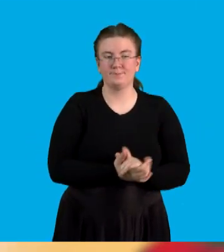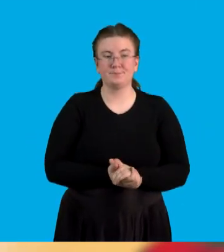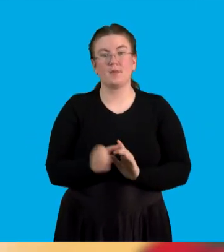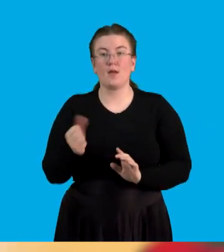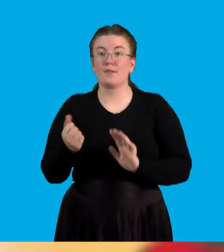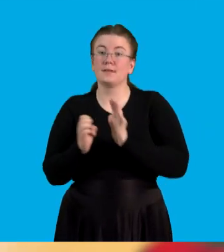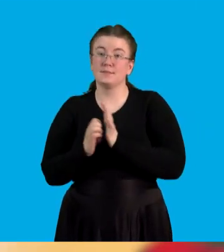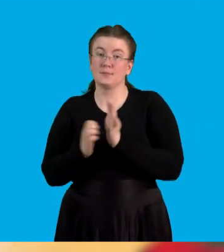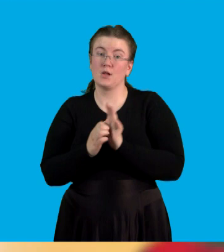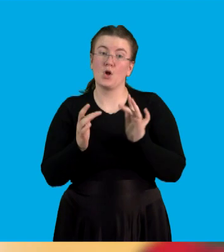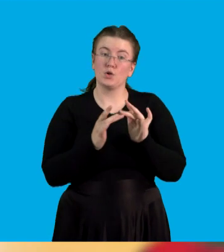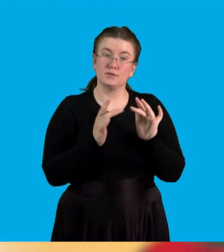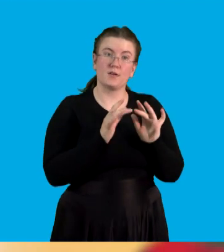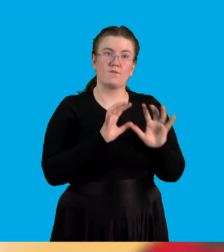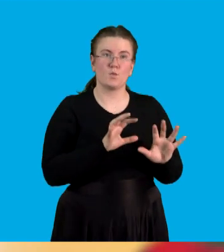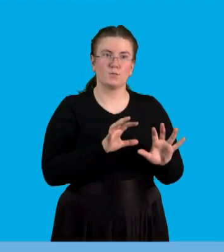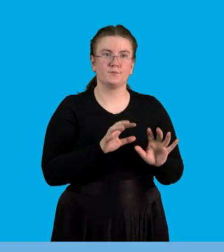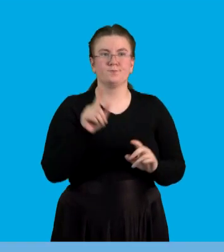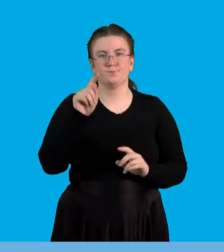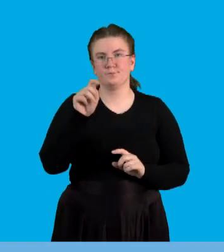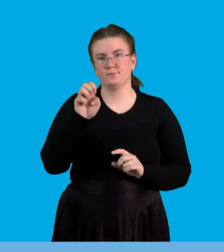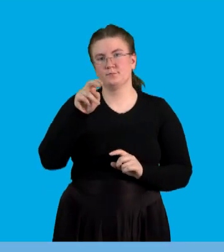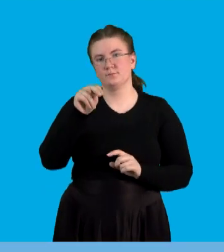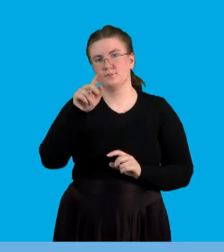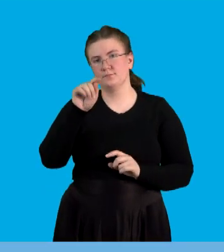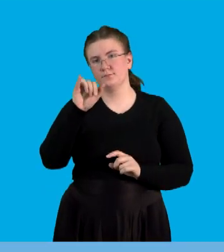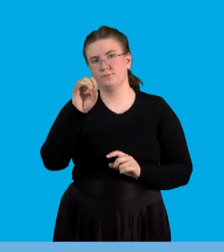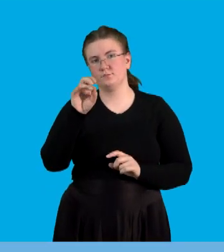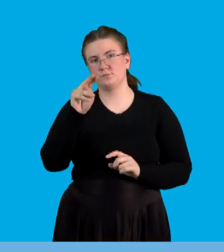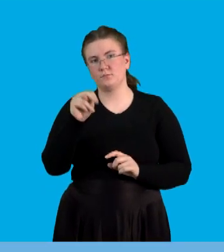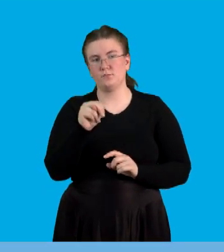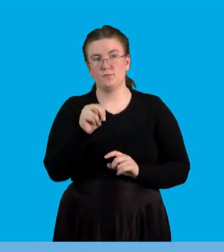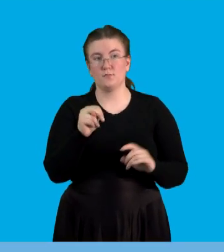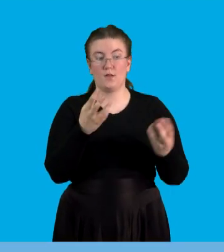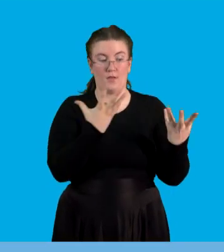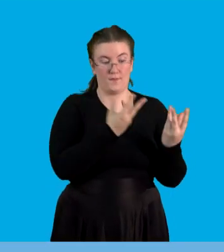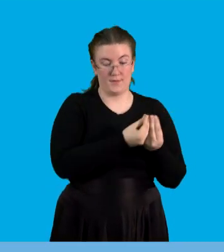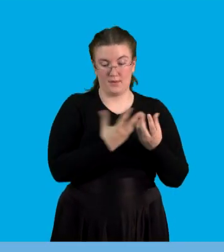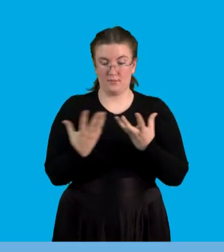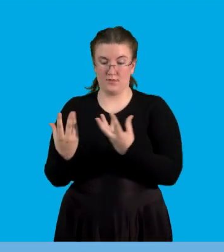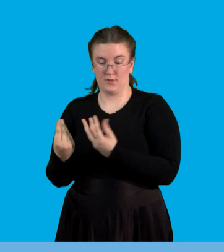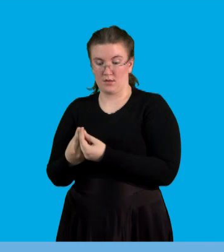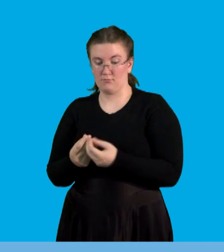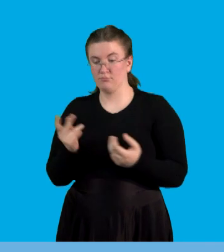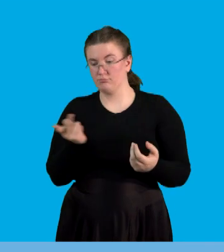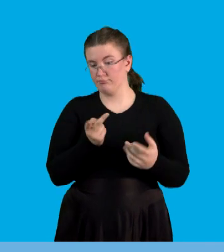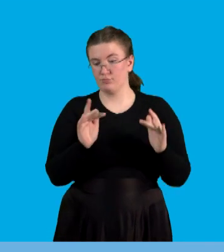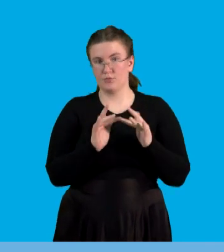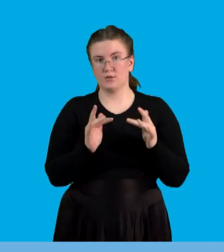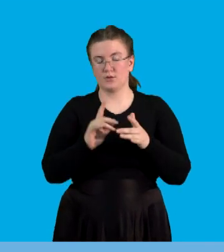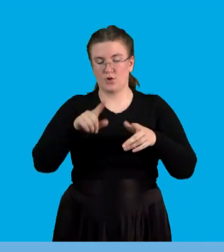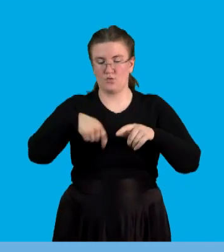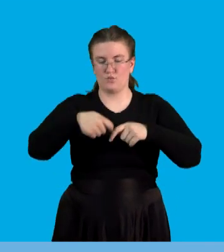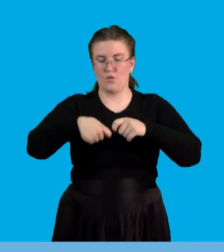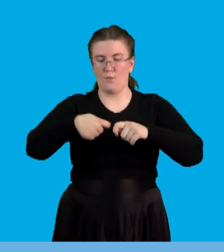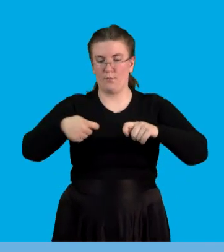Then, another example of a contact force now, that's going to be the tension. So, when objects are connected by means of a rope, and